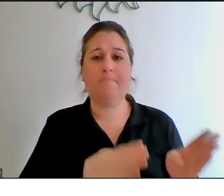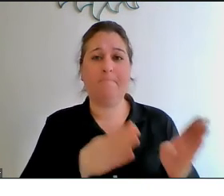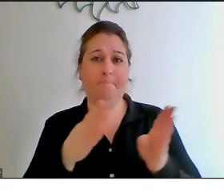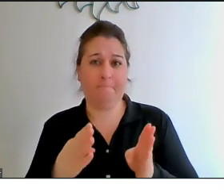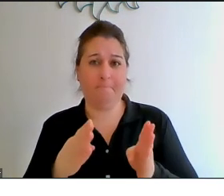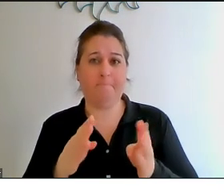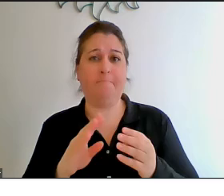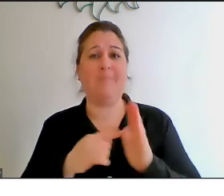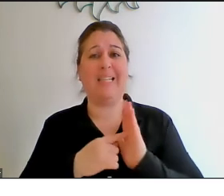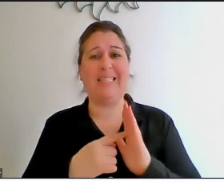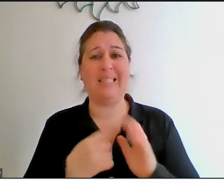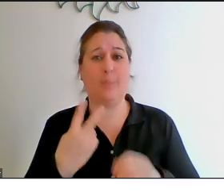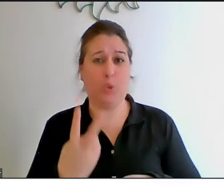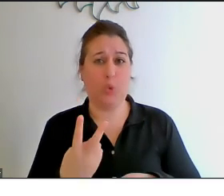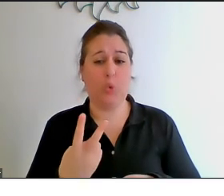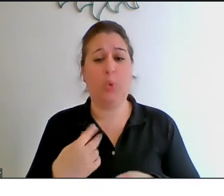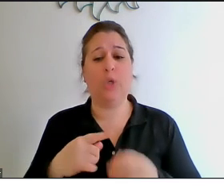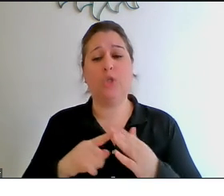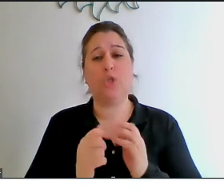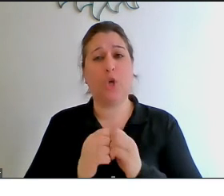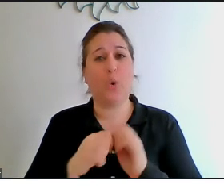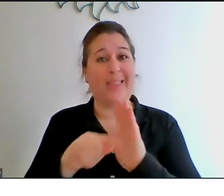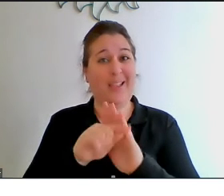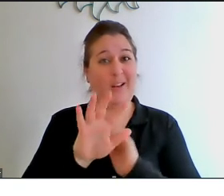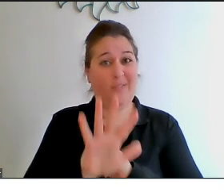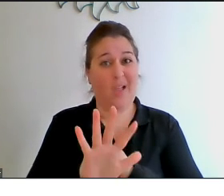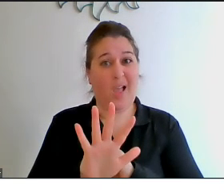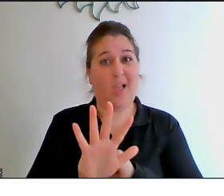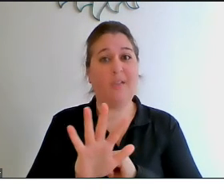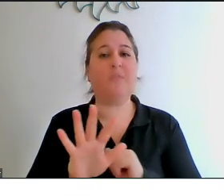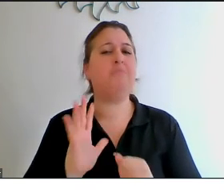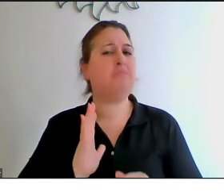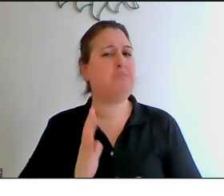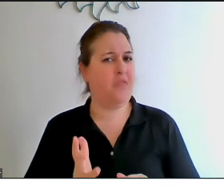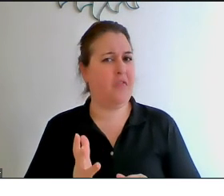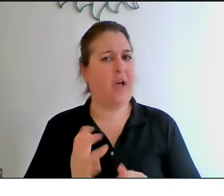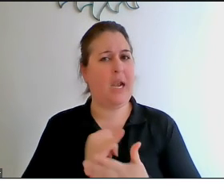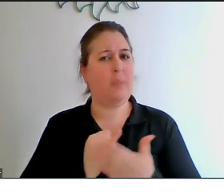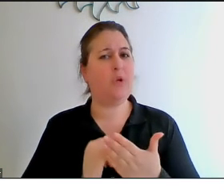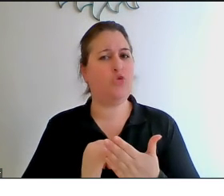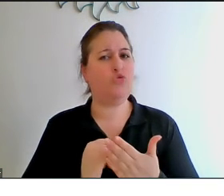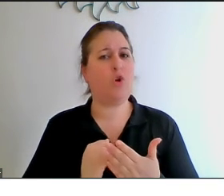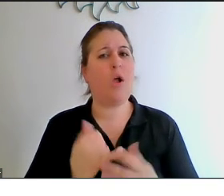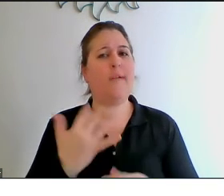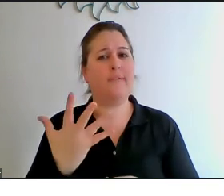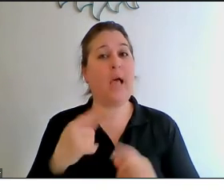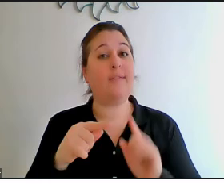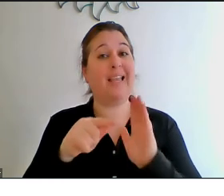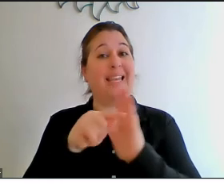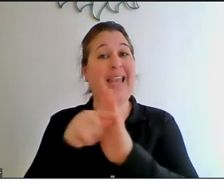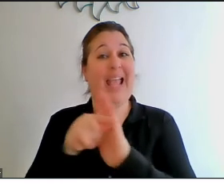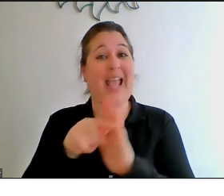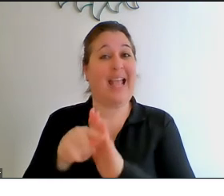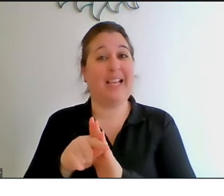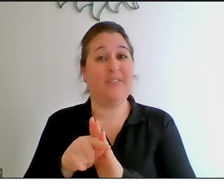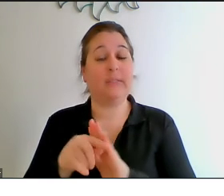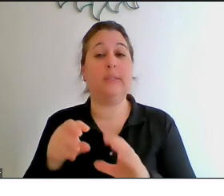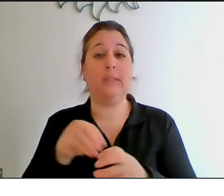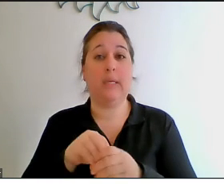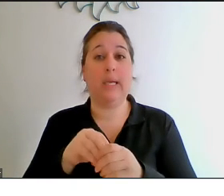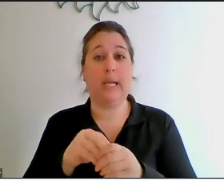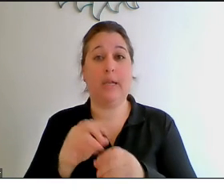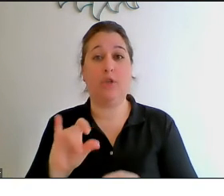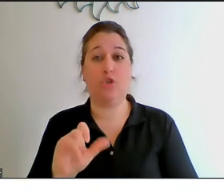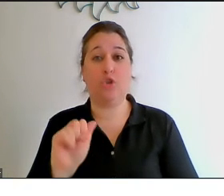-5. So that means I'm going to put 5 negatives. 1, 2, 3, 4, 5. Okay. But then I'm going to